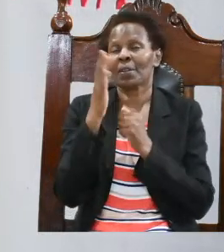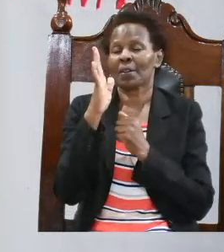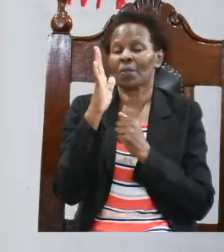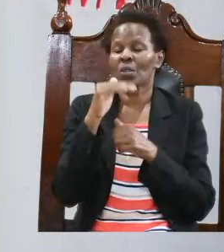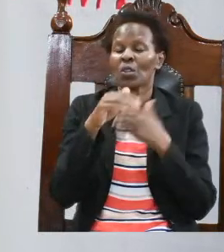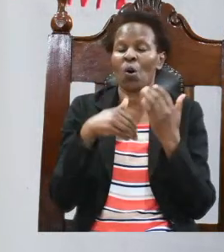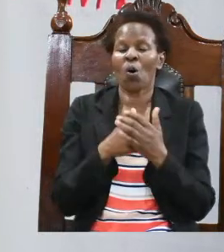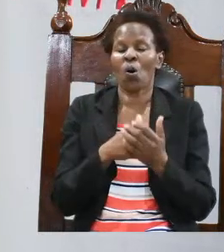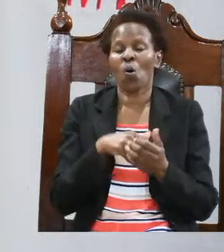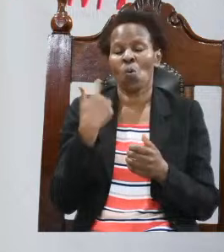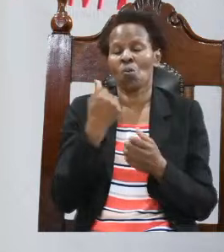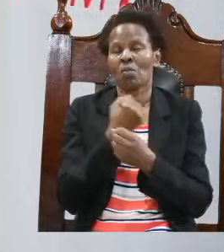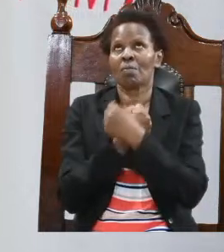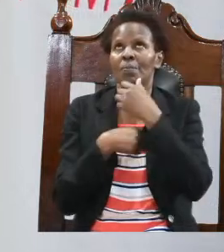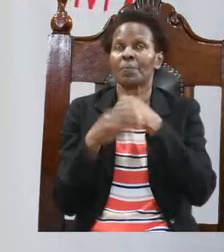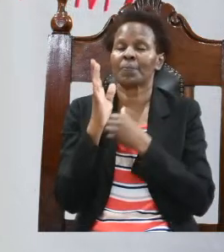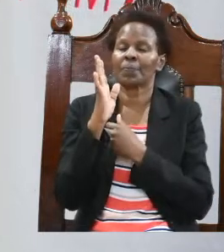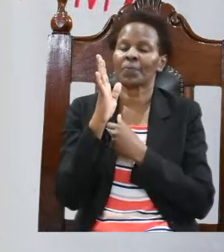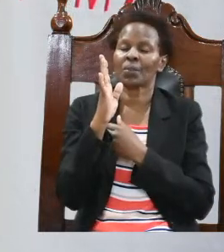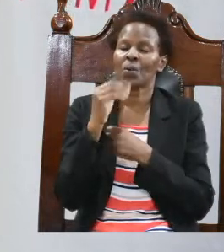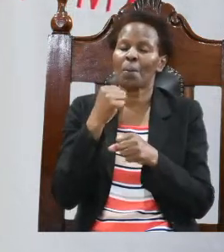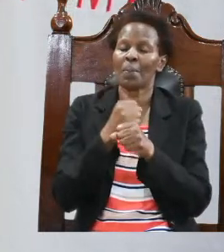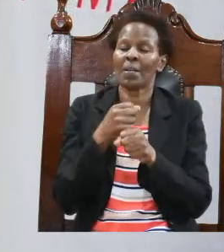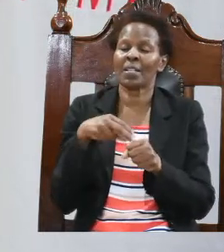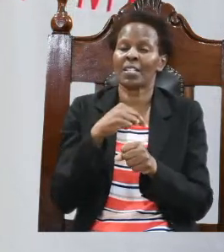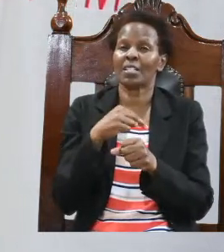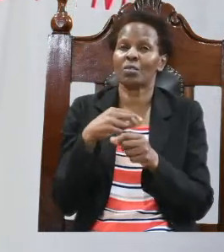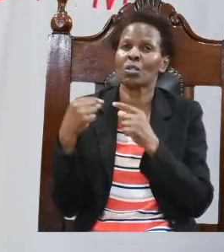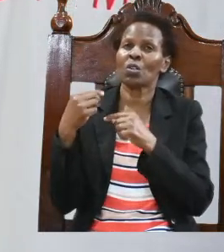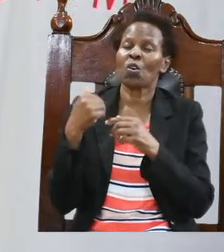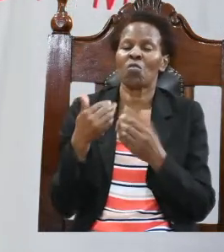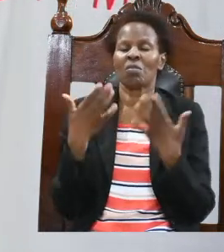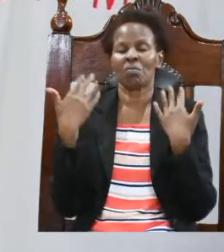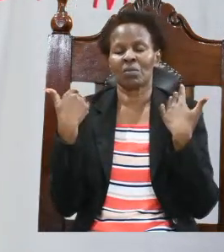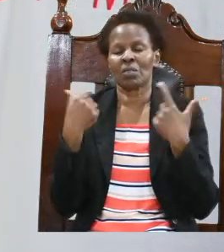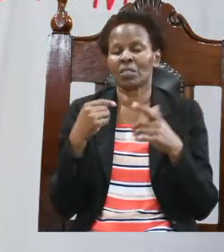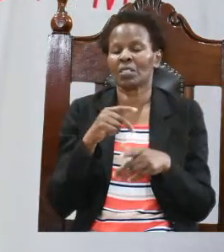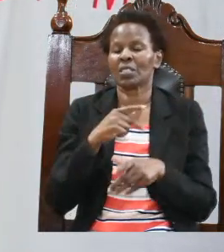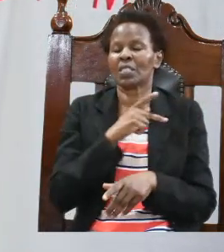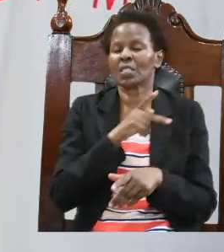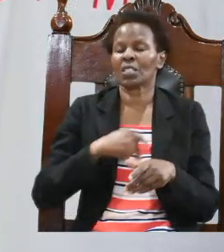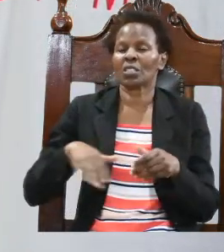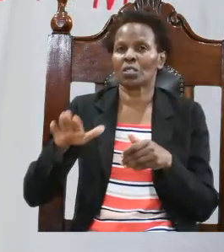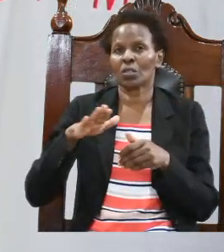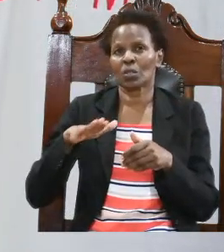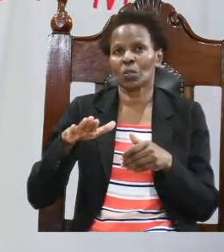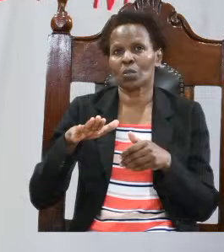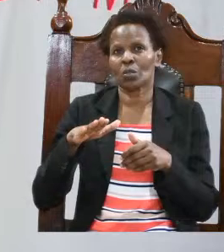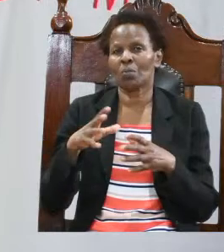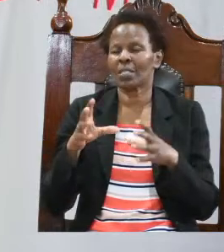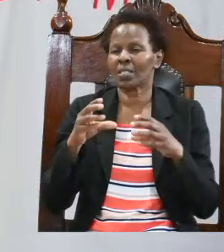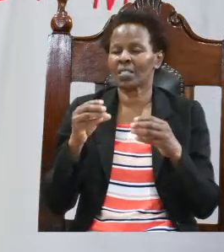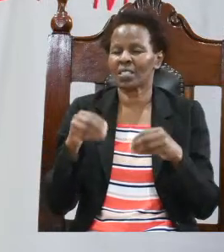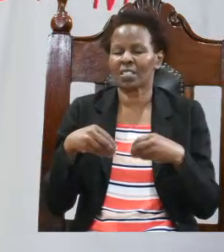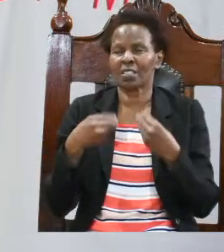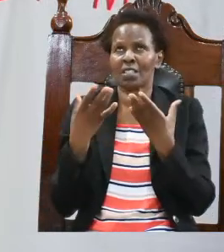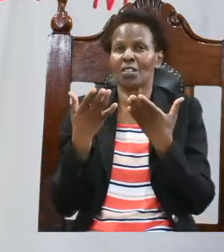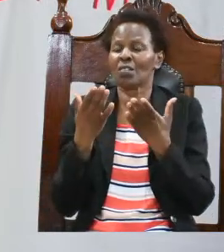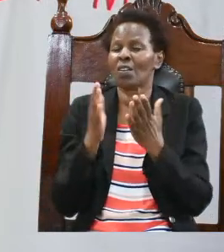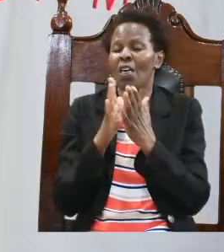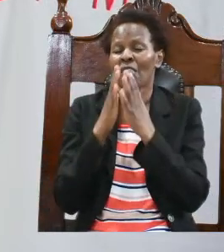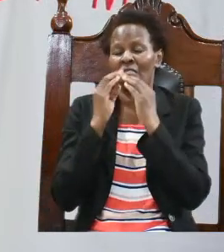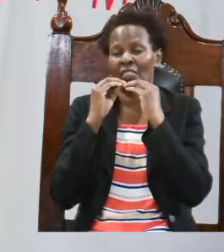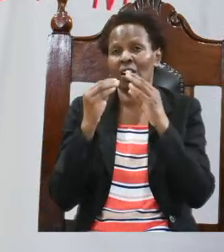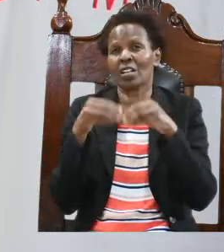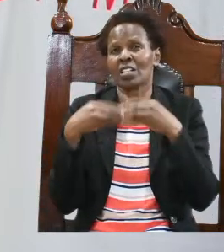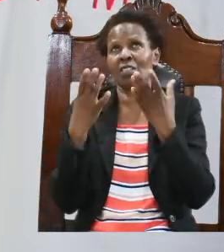with all who love him, and you've made us heirs of your everlasting kingdom. Receive these our gifts of